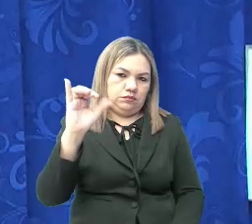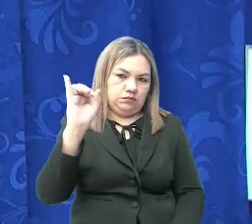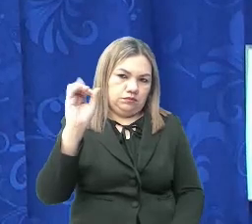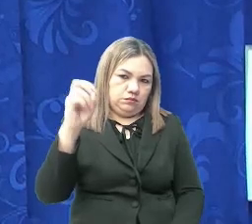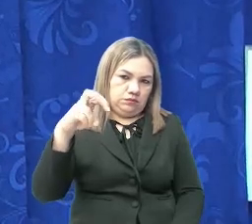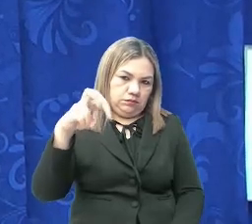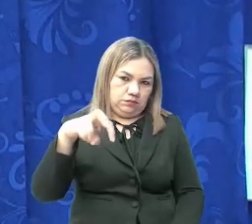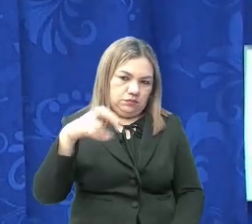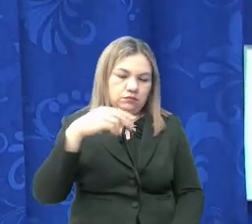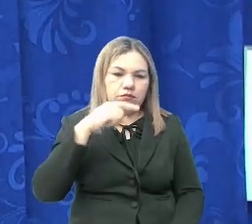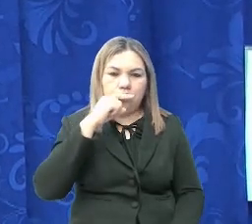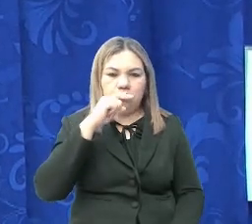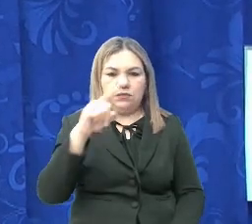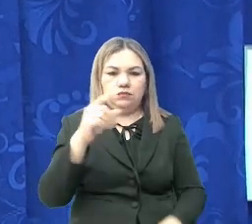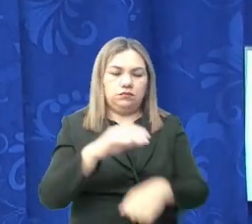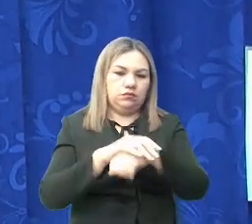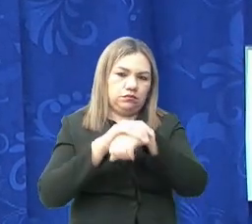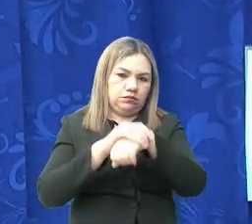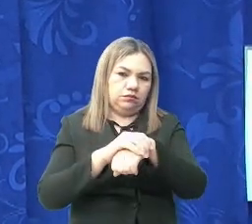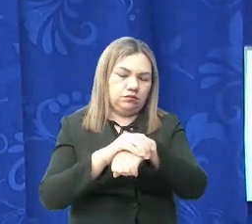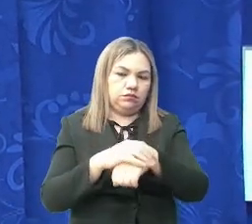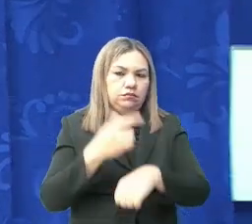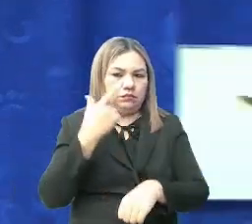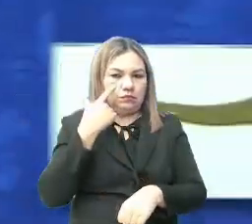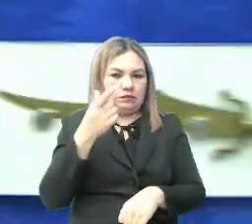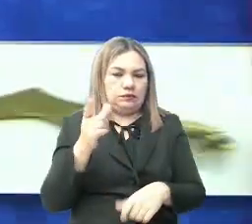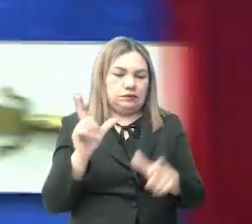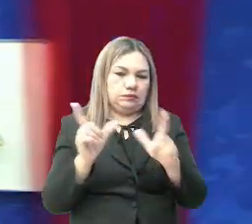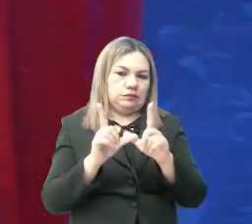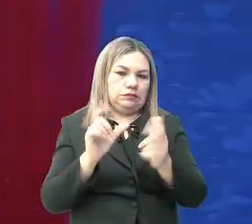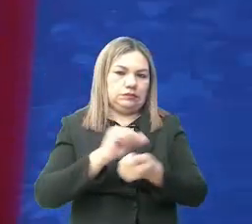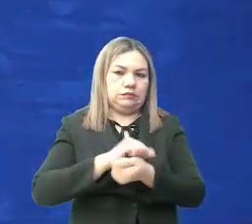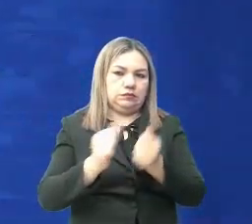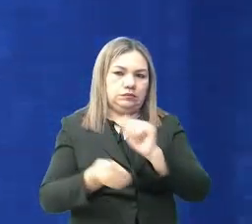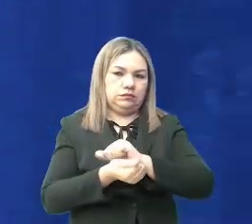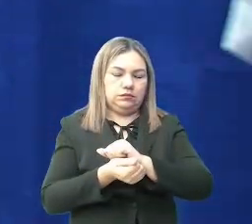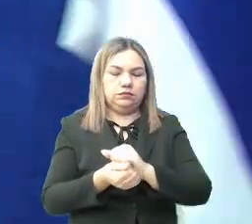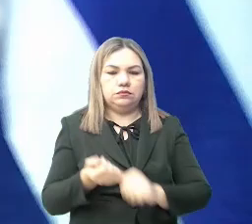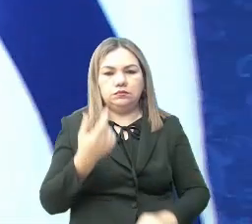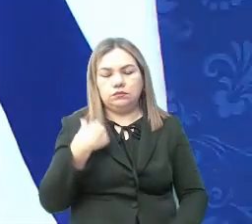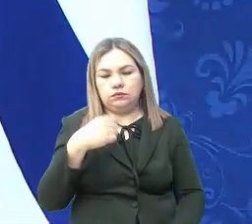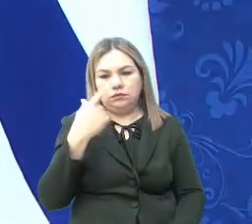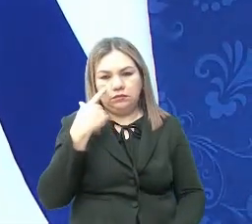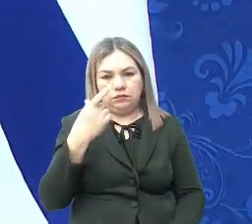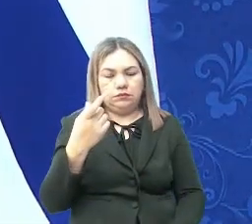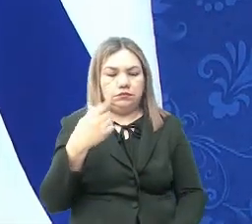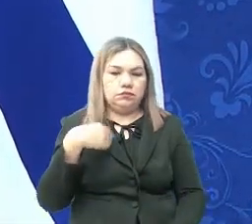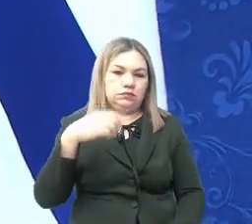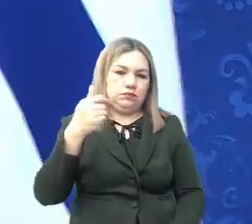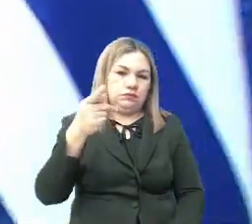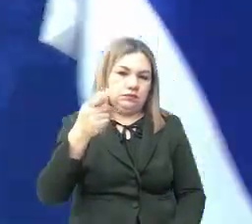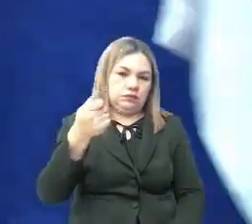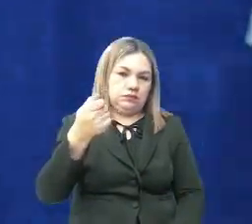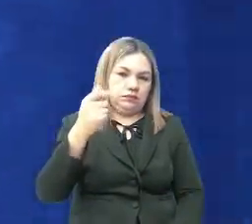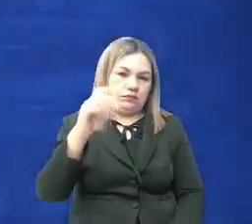convenient, having bad partners, seeing pornography, having